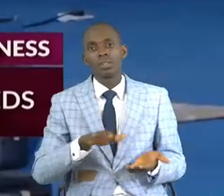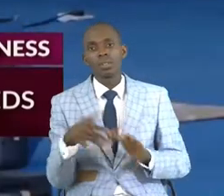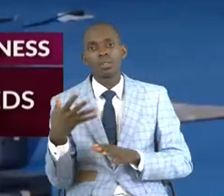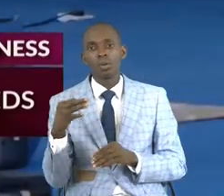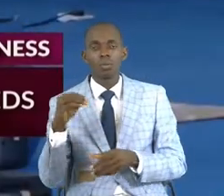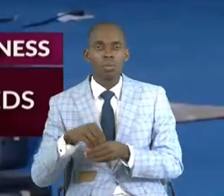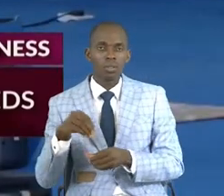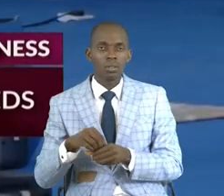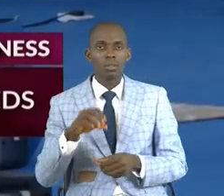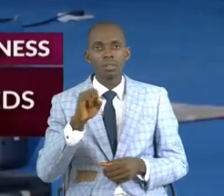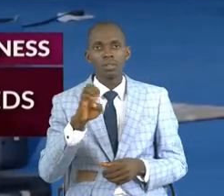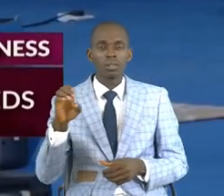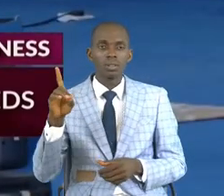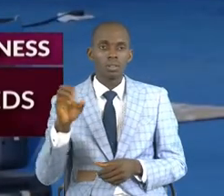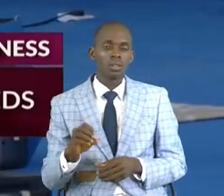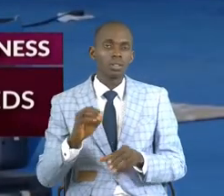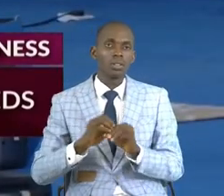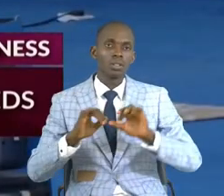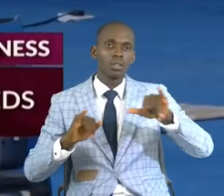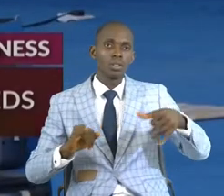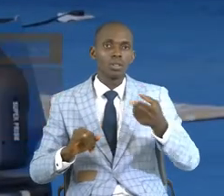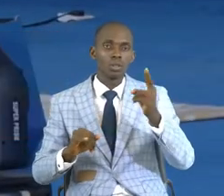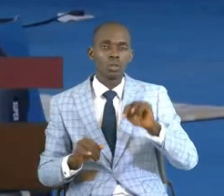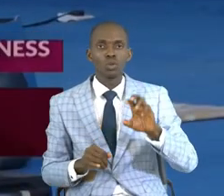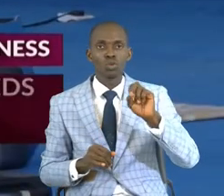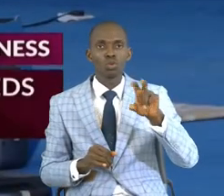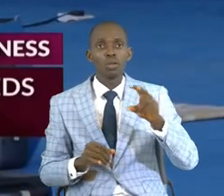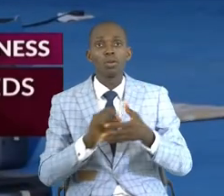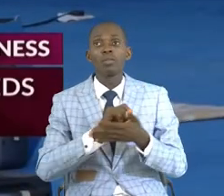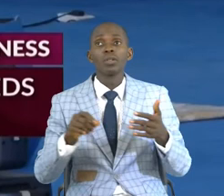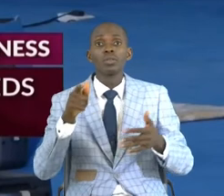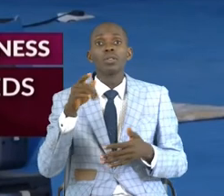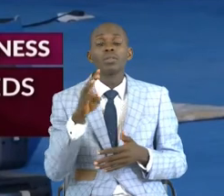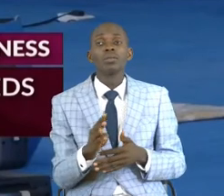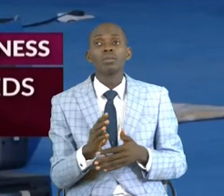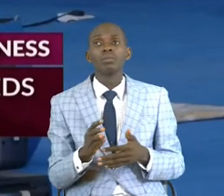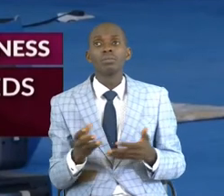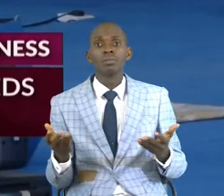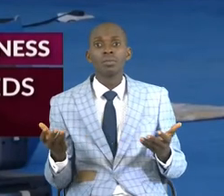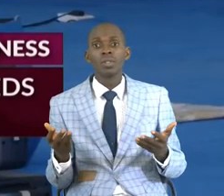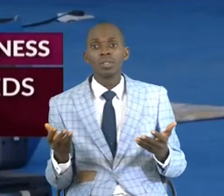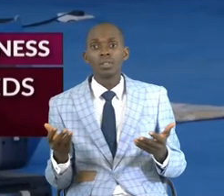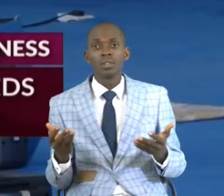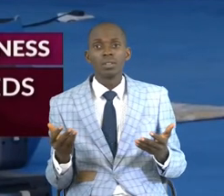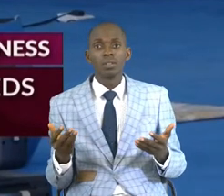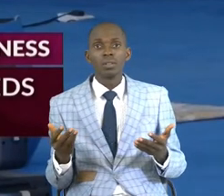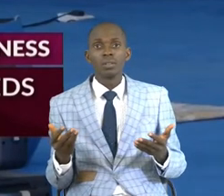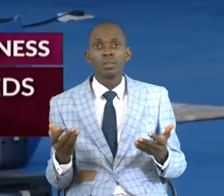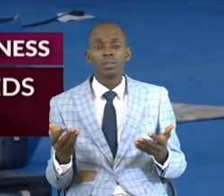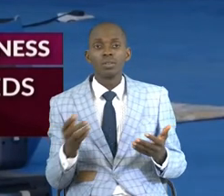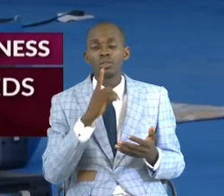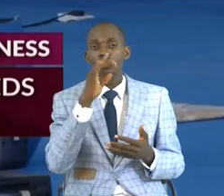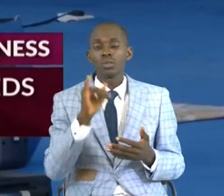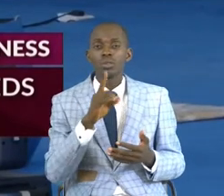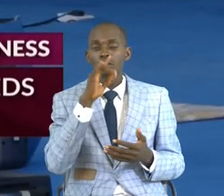chapter 12, verse 24. Verily, verily, I say unto you,